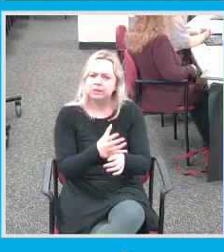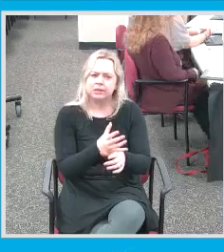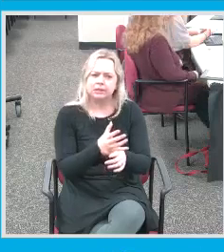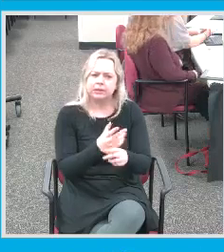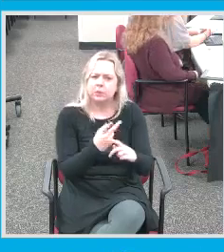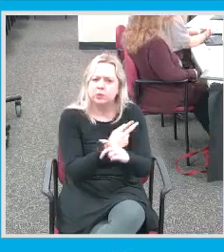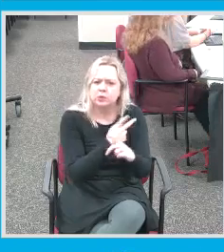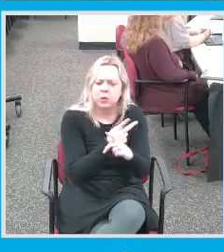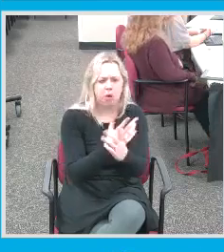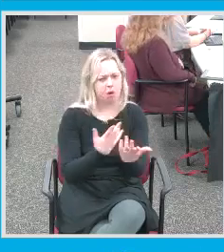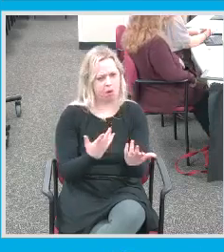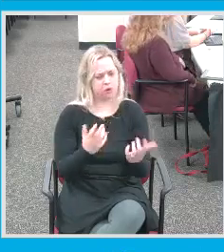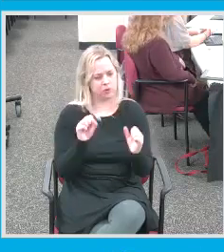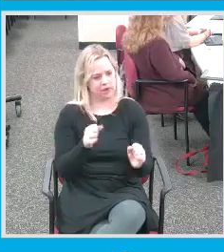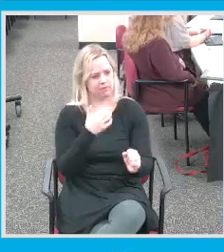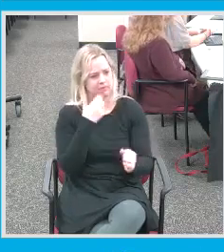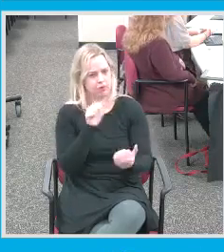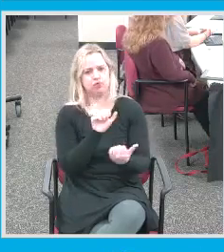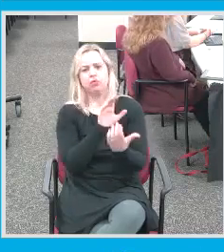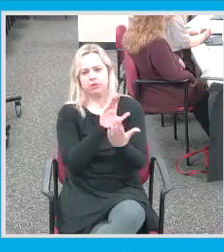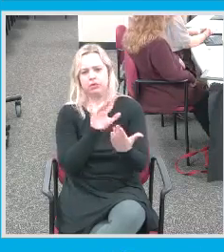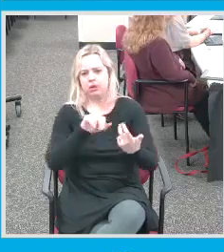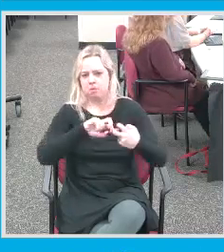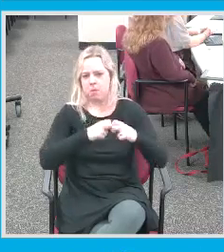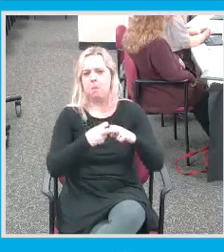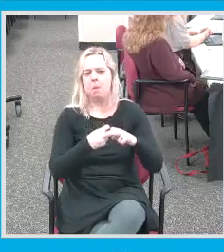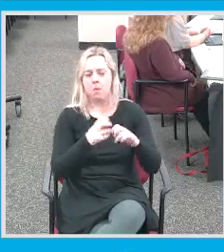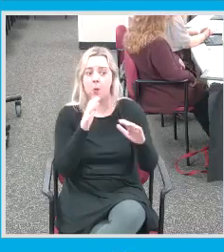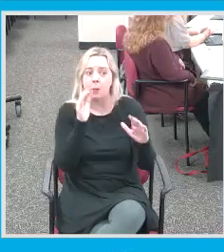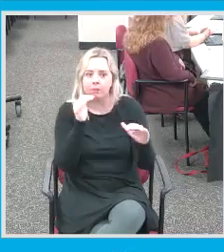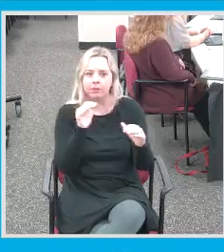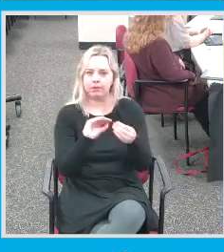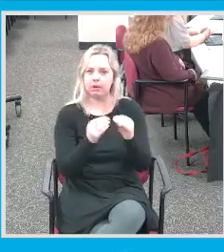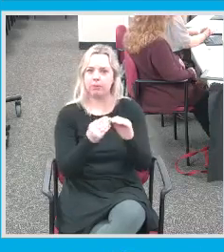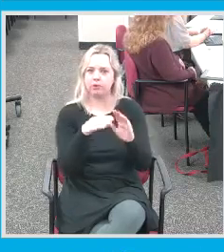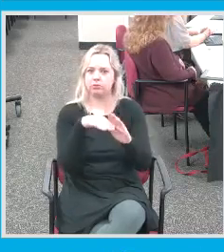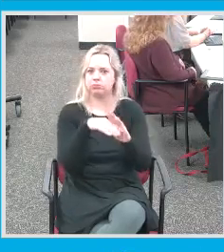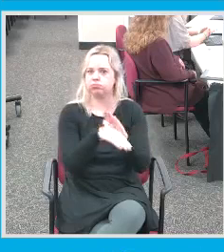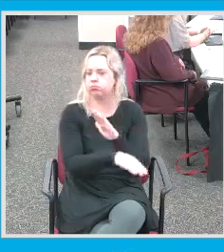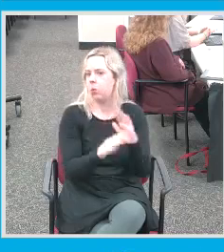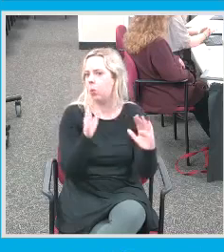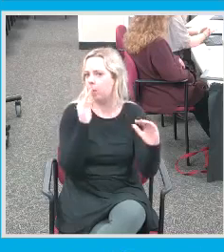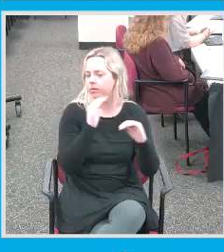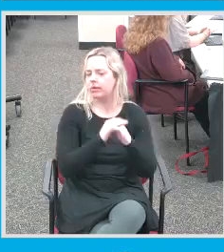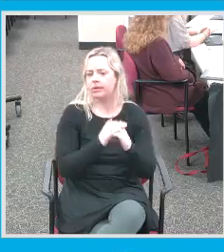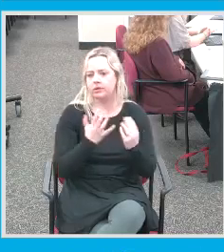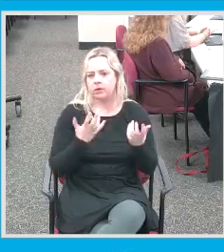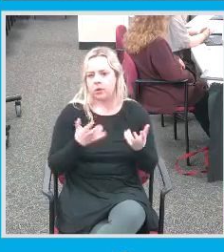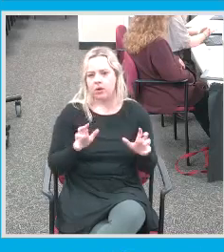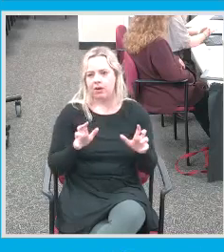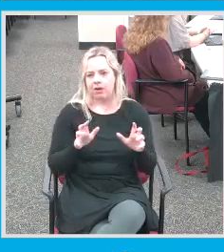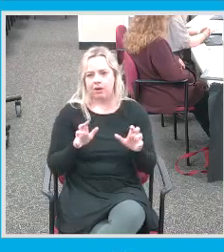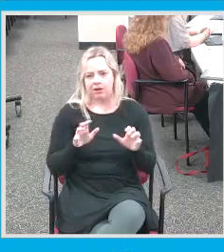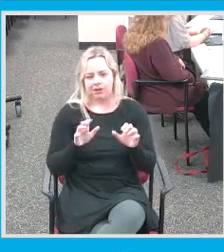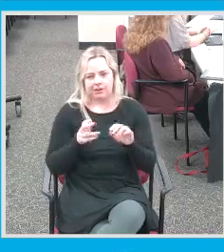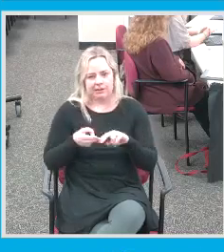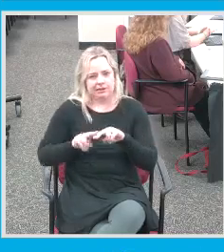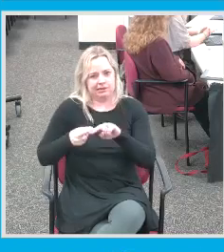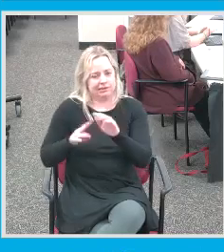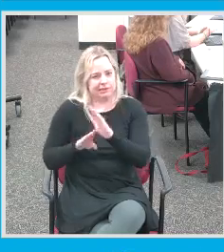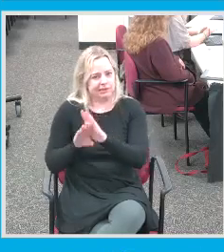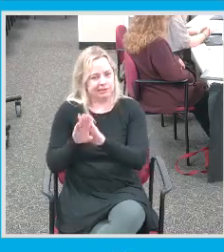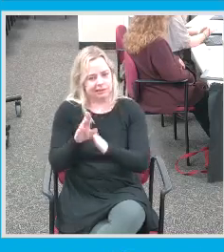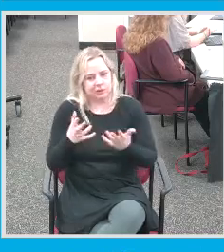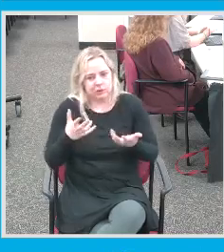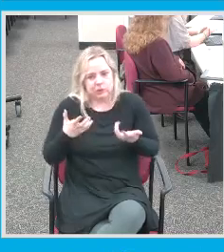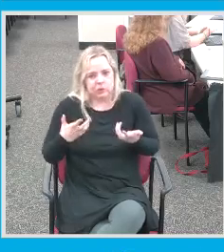better address the issue and see these numbers go in the right direction, which is down, rather than to trend upward or to even stay the